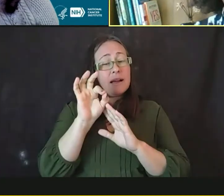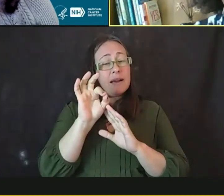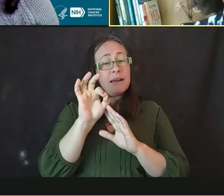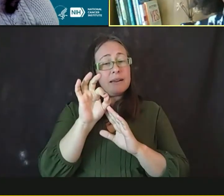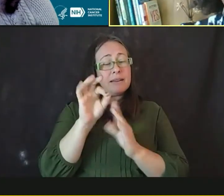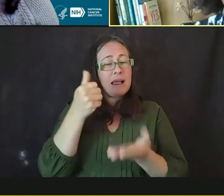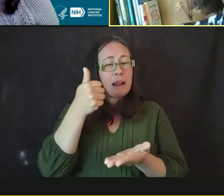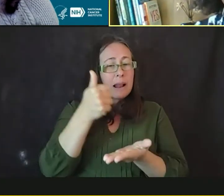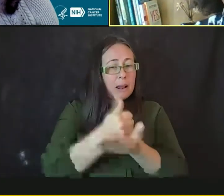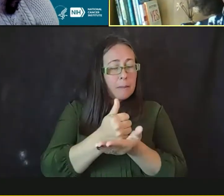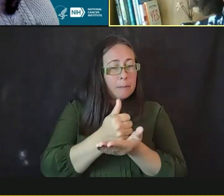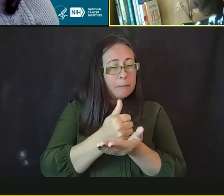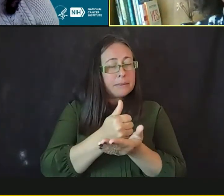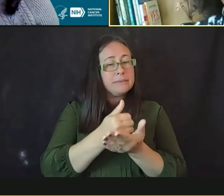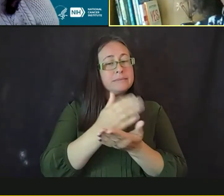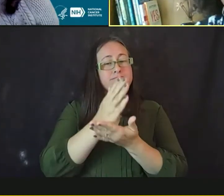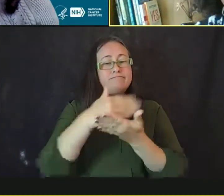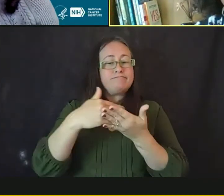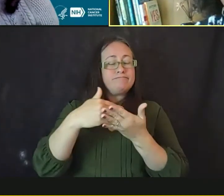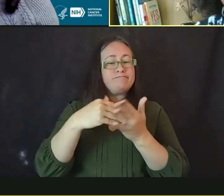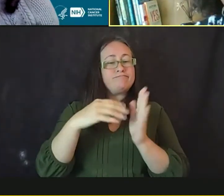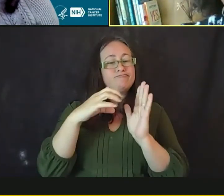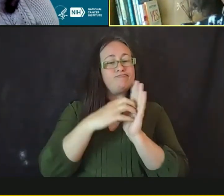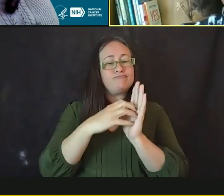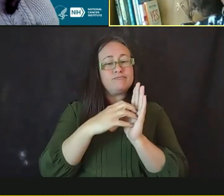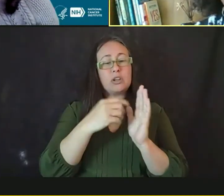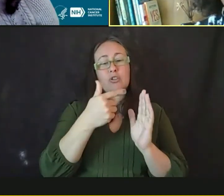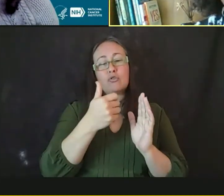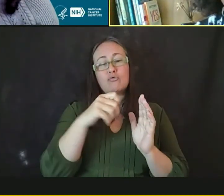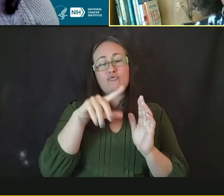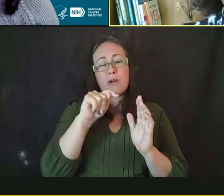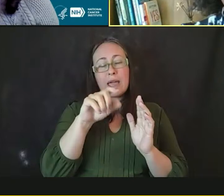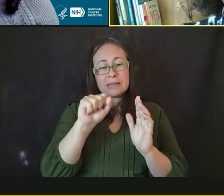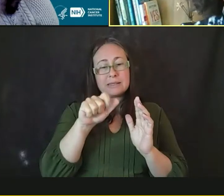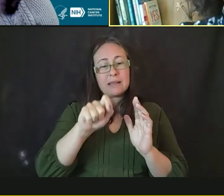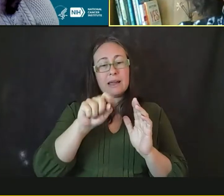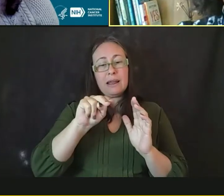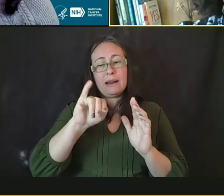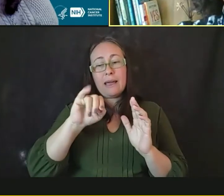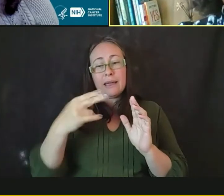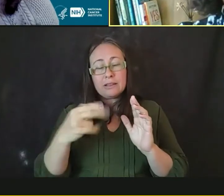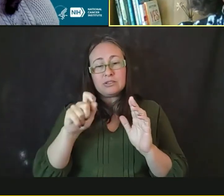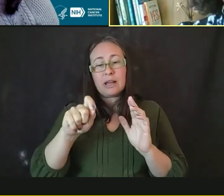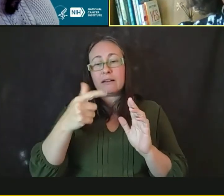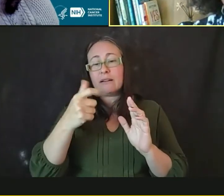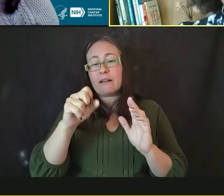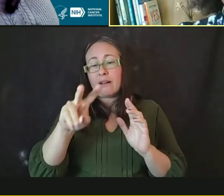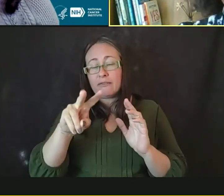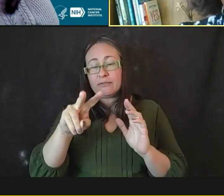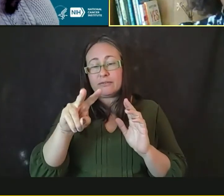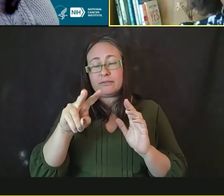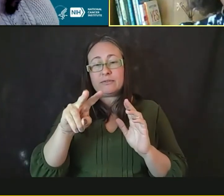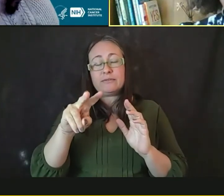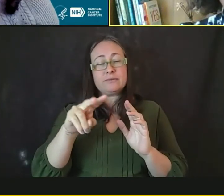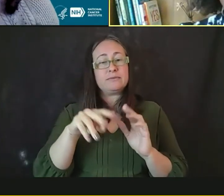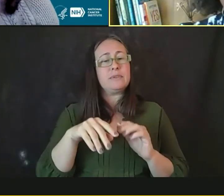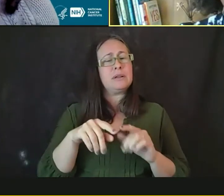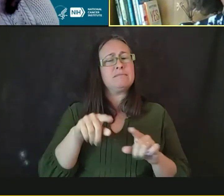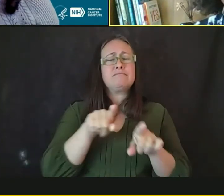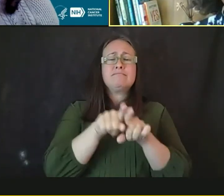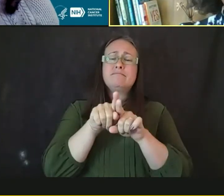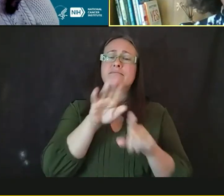section of our grants.nih.gov site. Finally, your feedback is